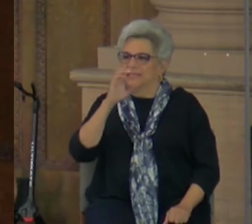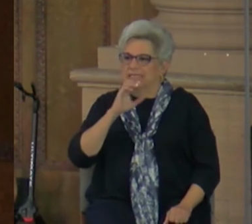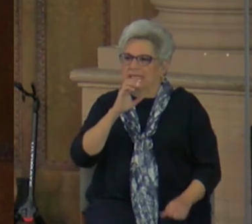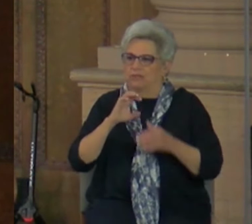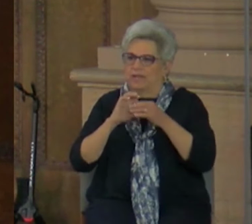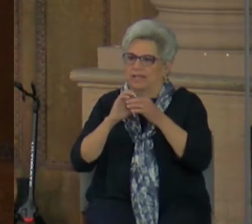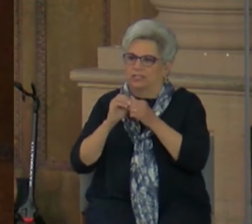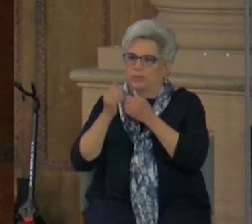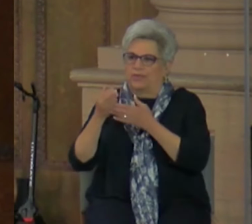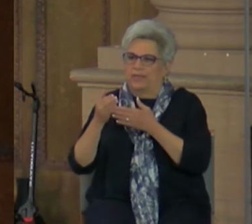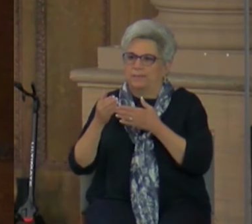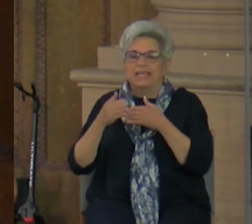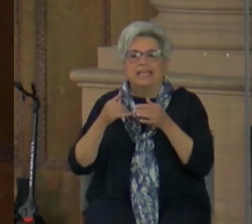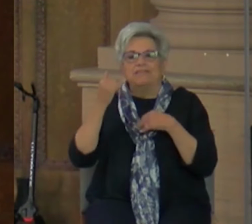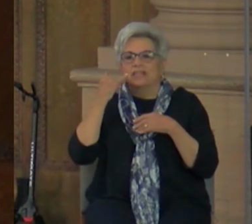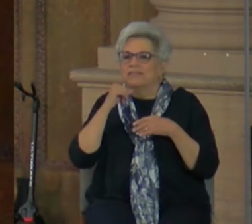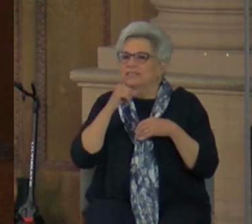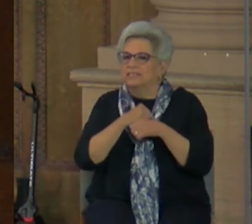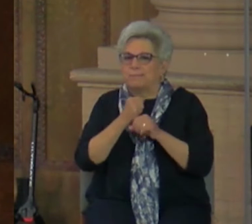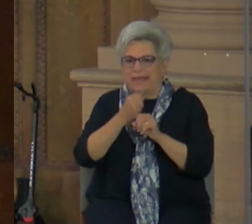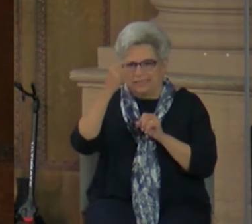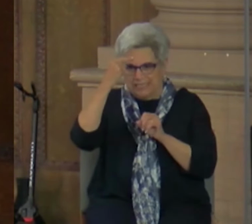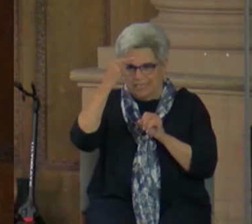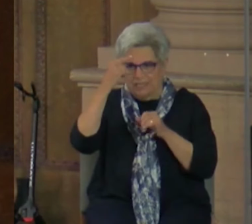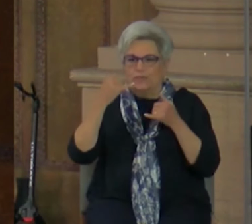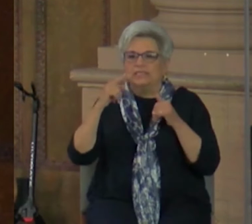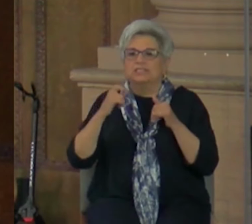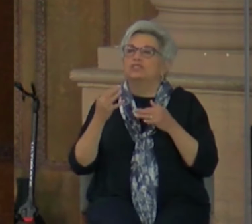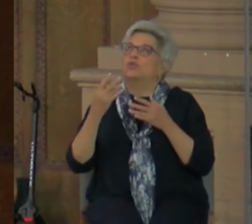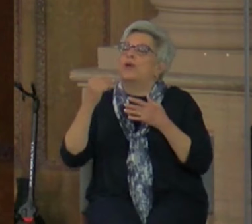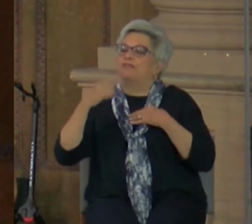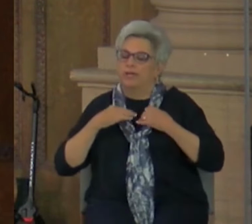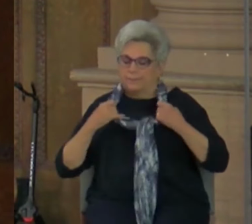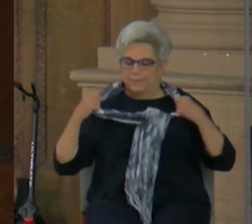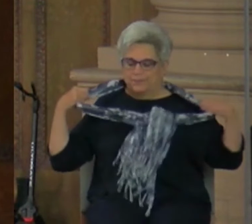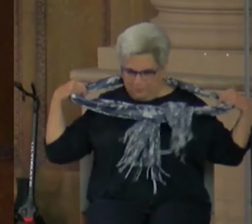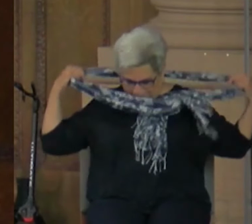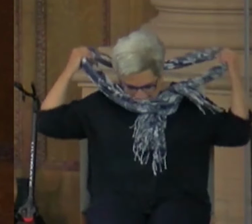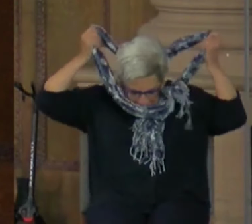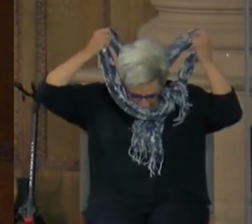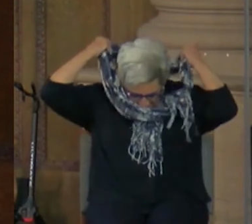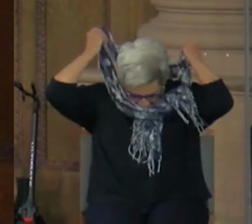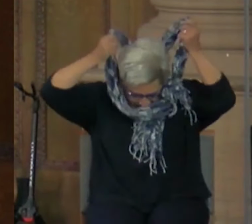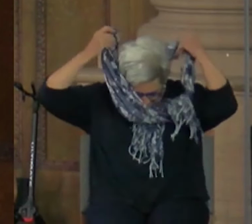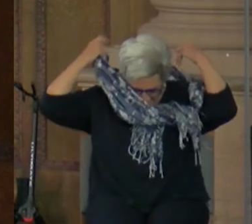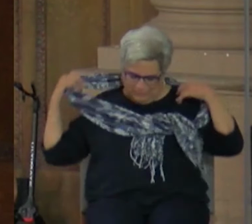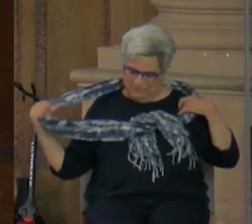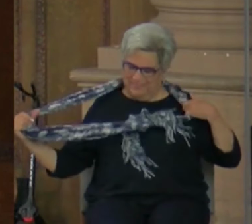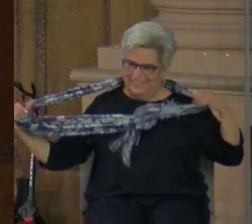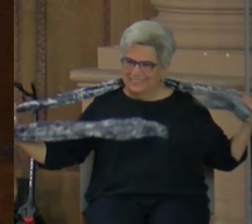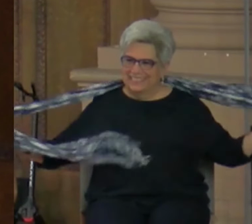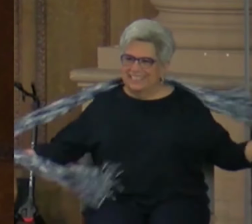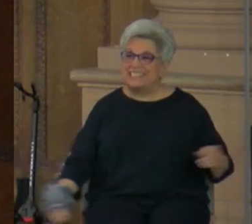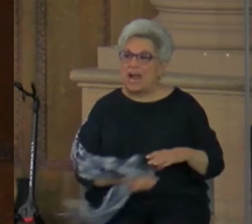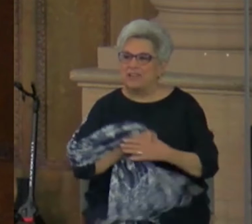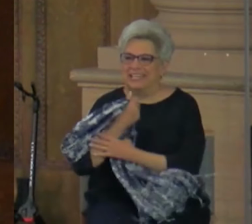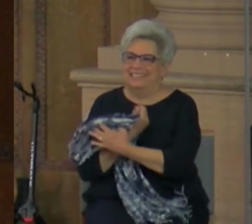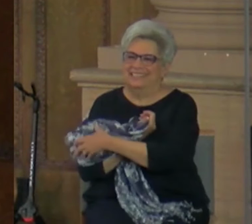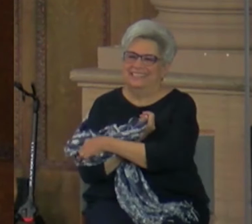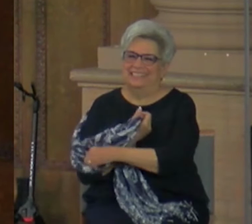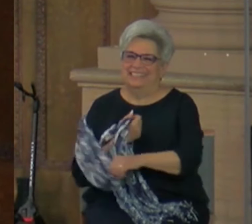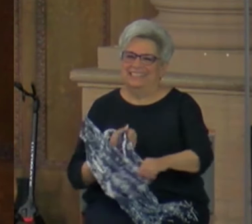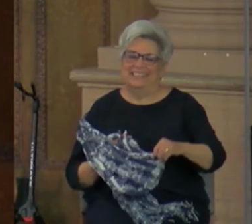make sense, to at least wait for him. And to know that he's merciful and kind and forgives as we confess, even those sinful things that we